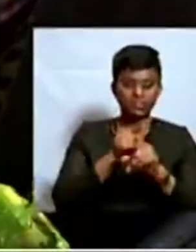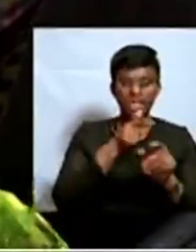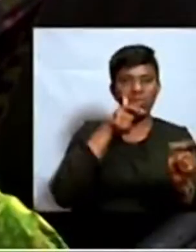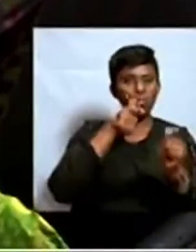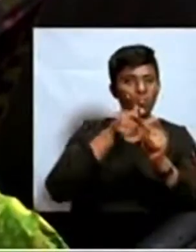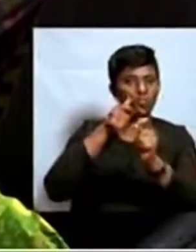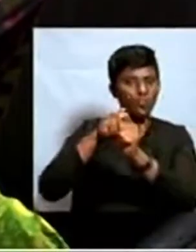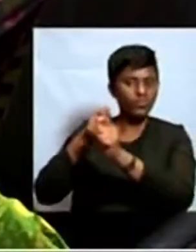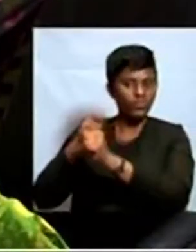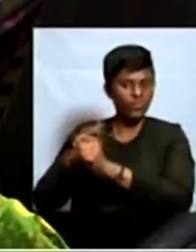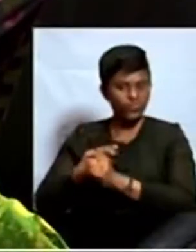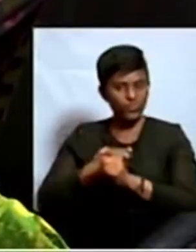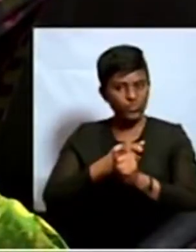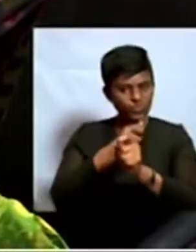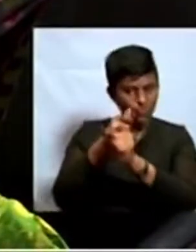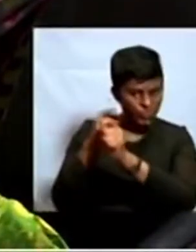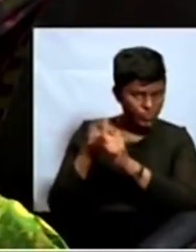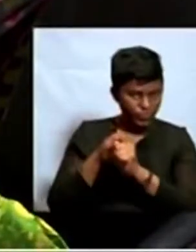that stuff.